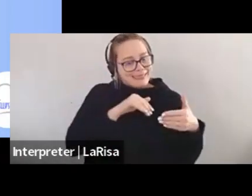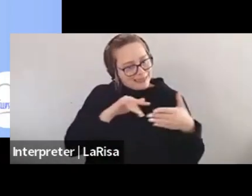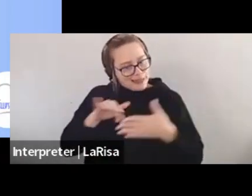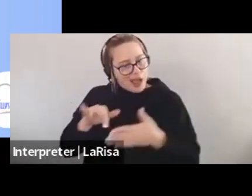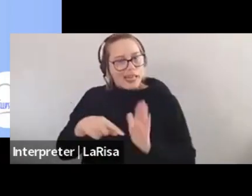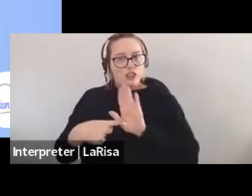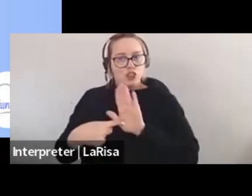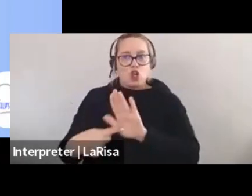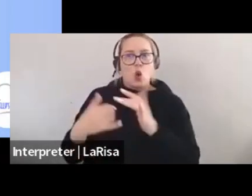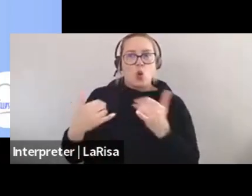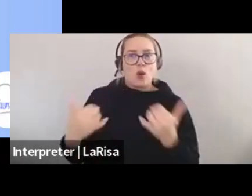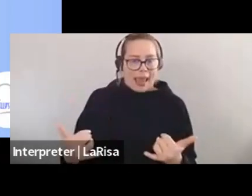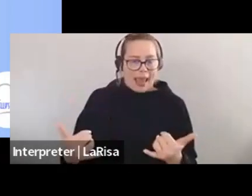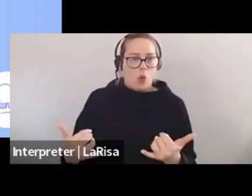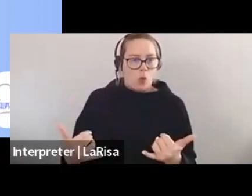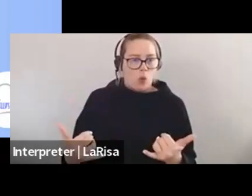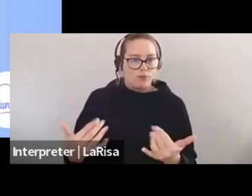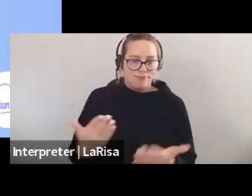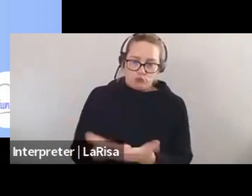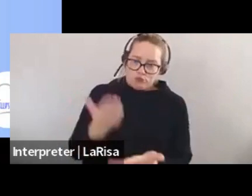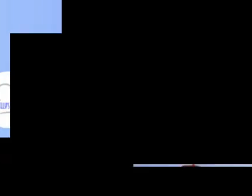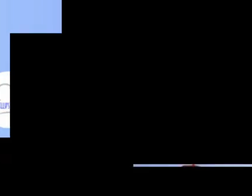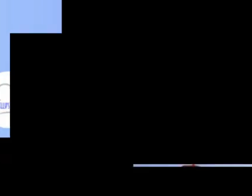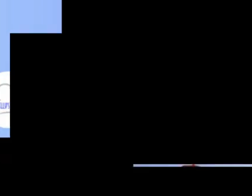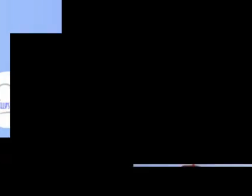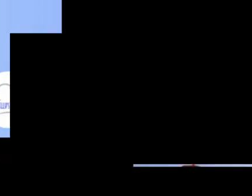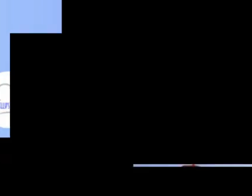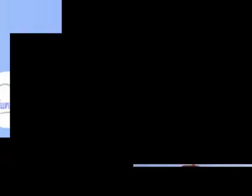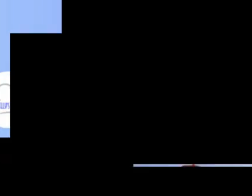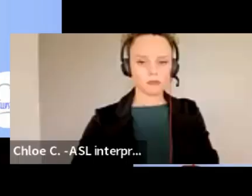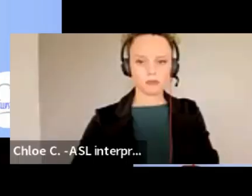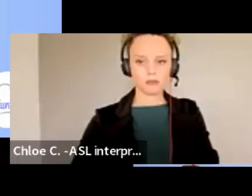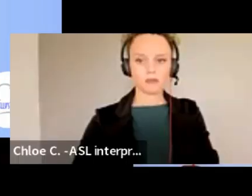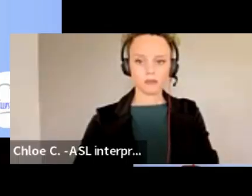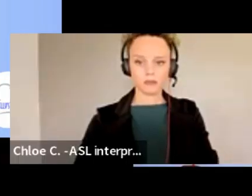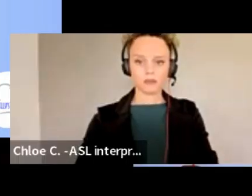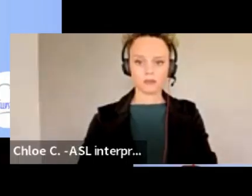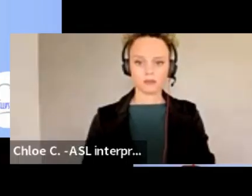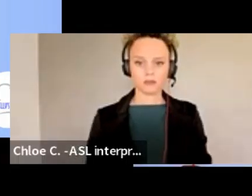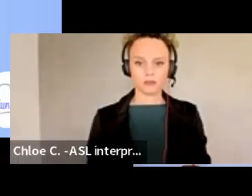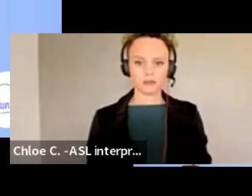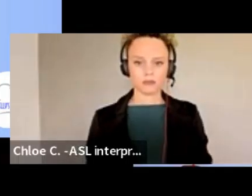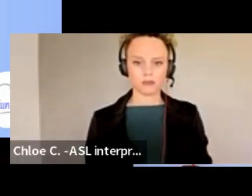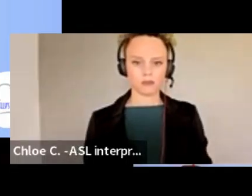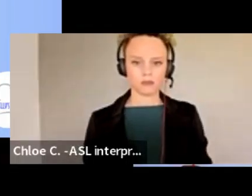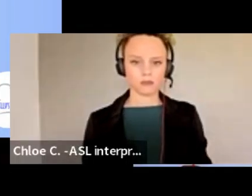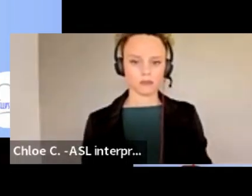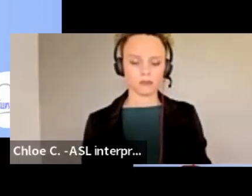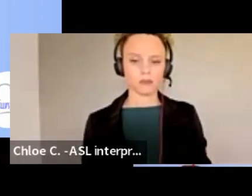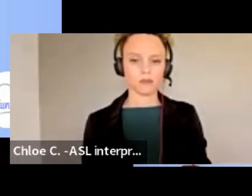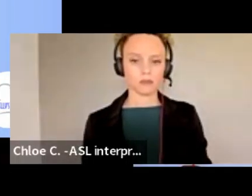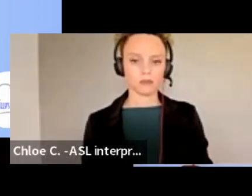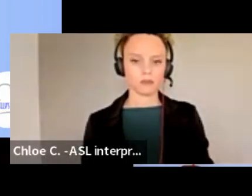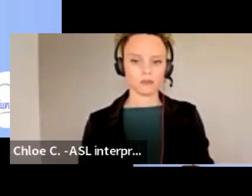this information, but the studies are showing that to kind of back up what we in the disability community already know.